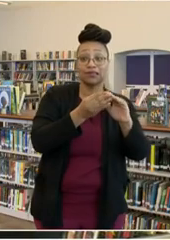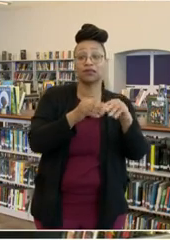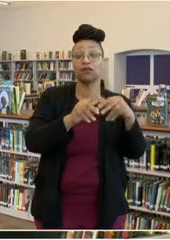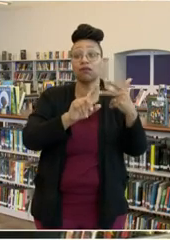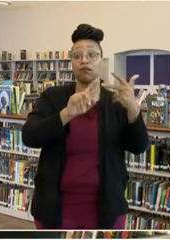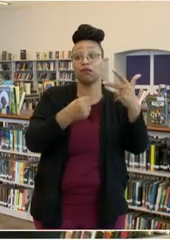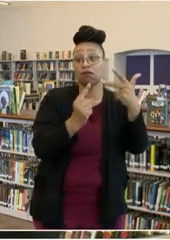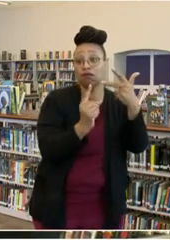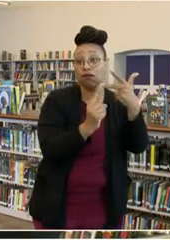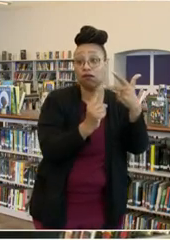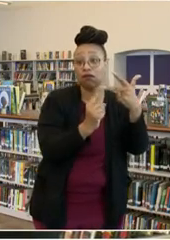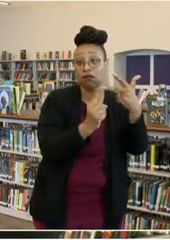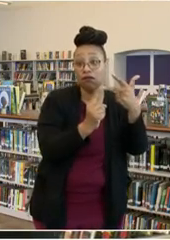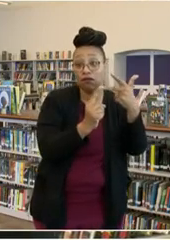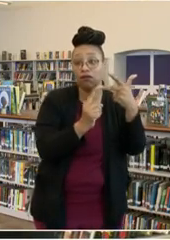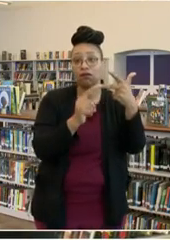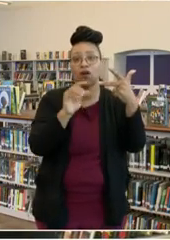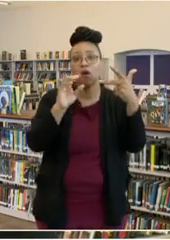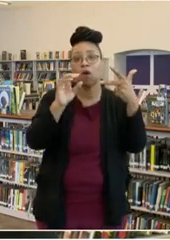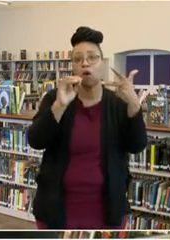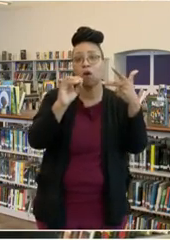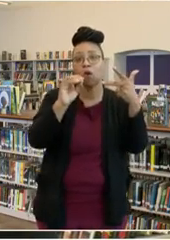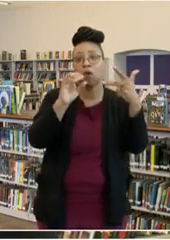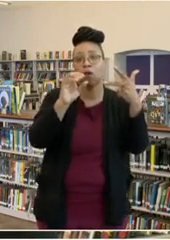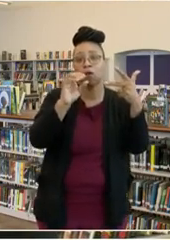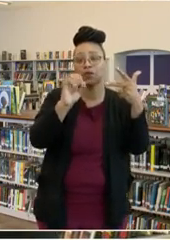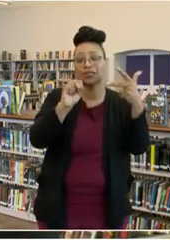leveraged both at the state and through our LEAs.